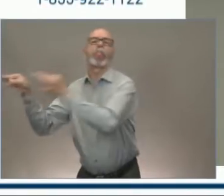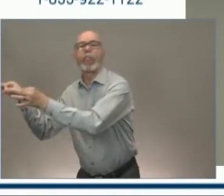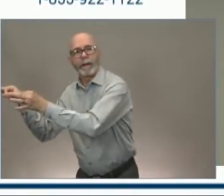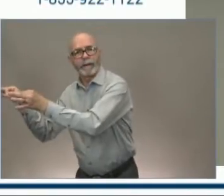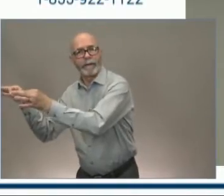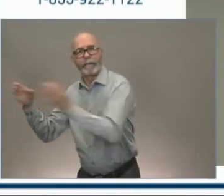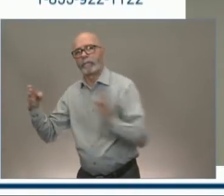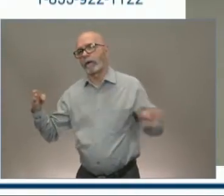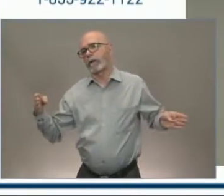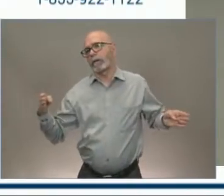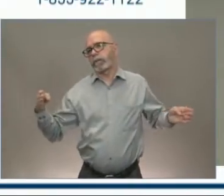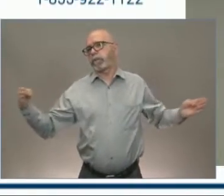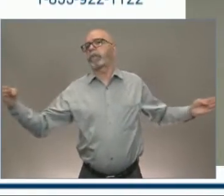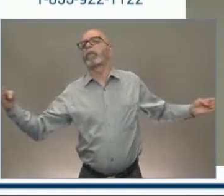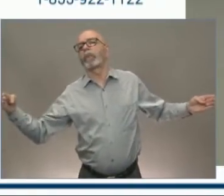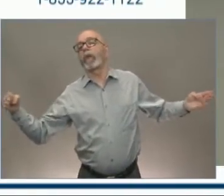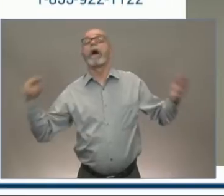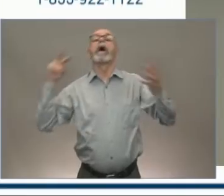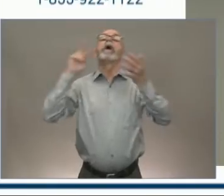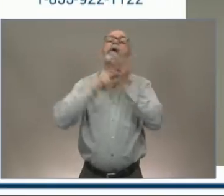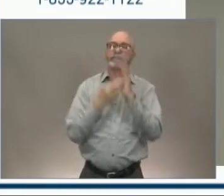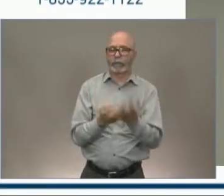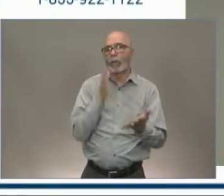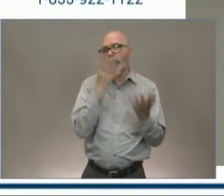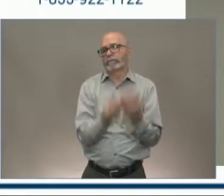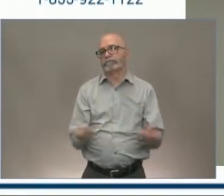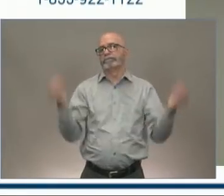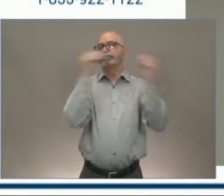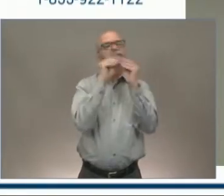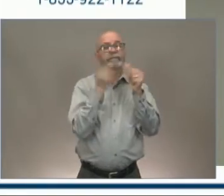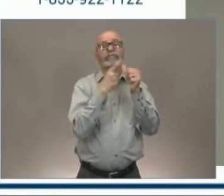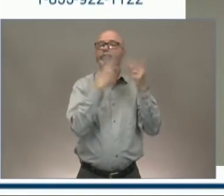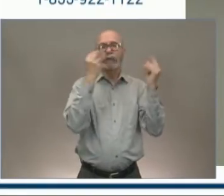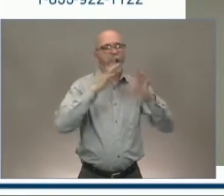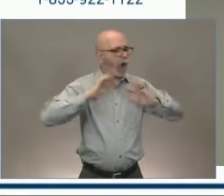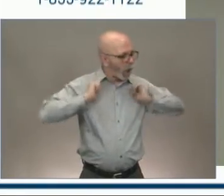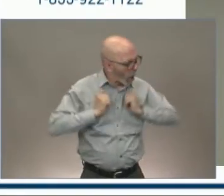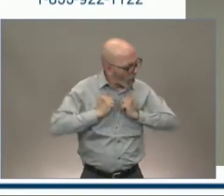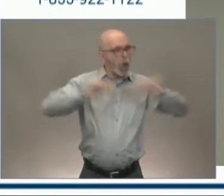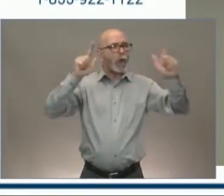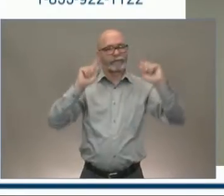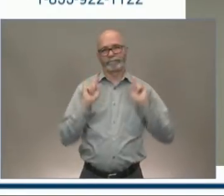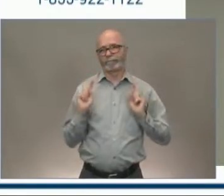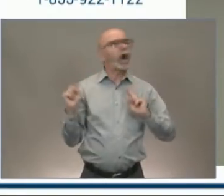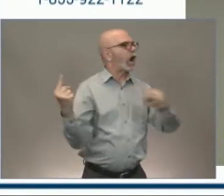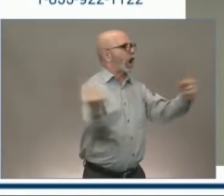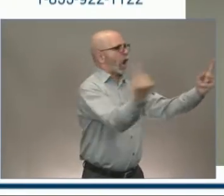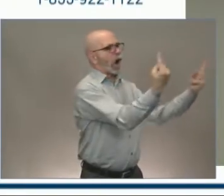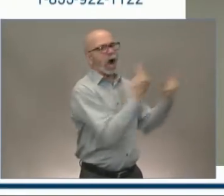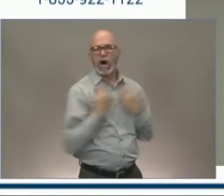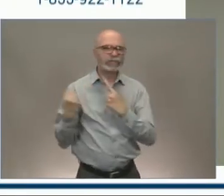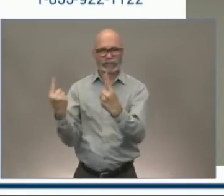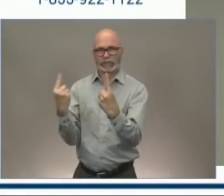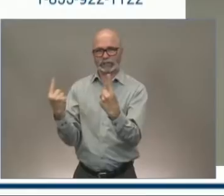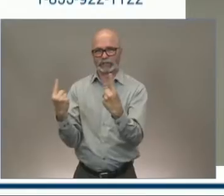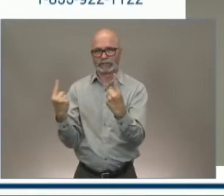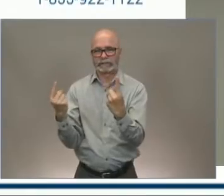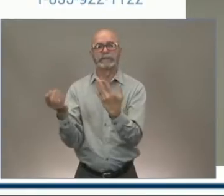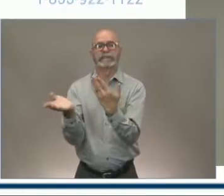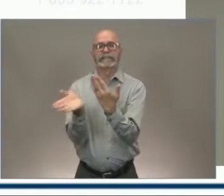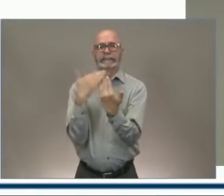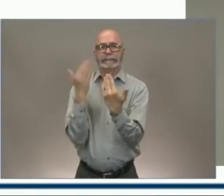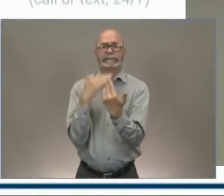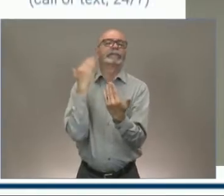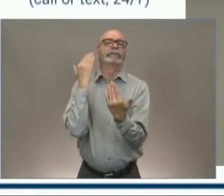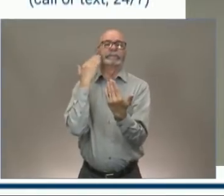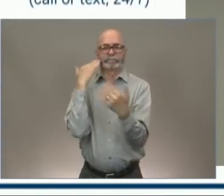arms, which means that we can get far more. You can get double the number of people with a given amount of vaccine with first dose.